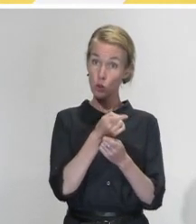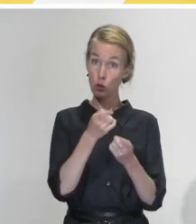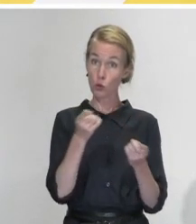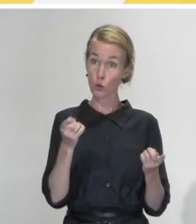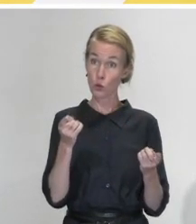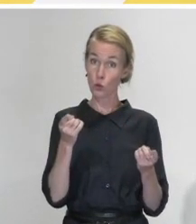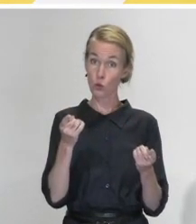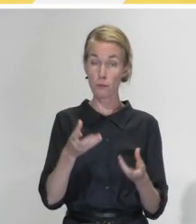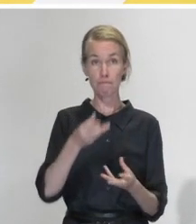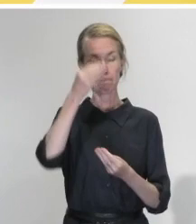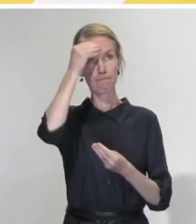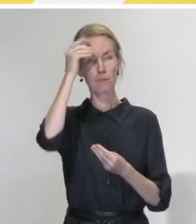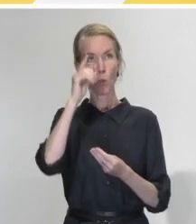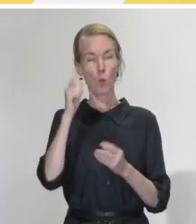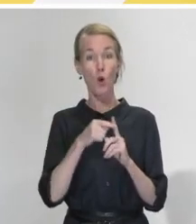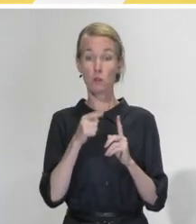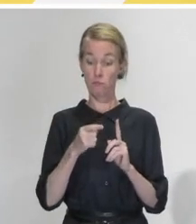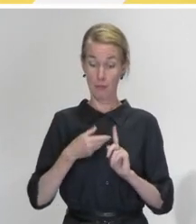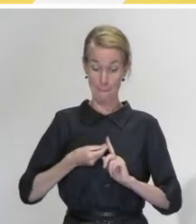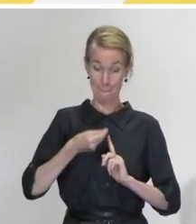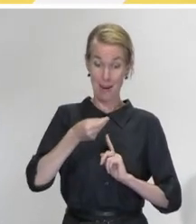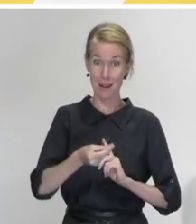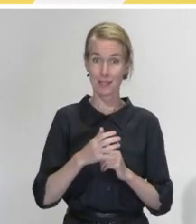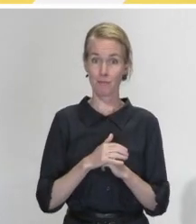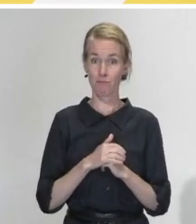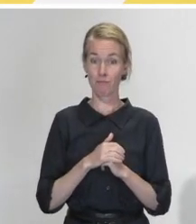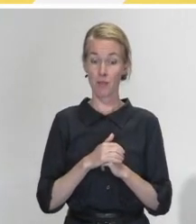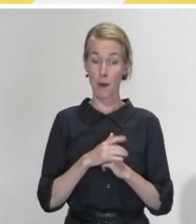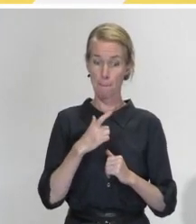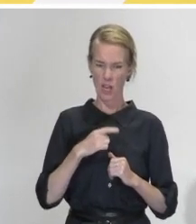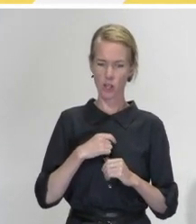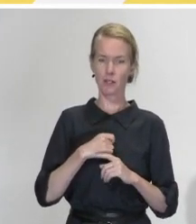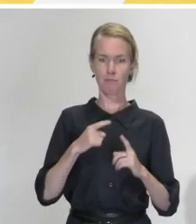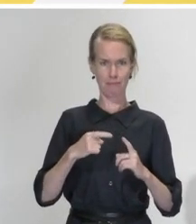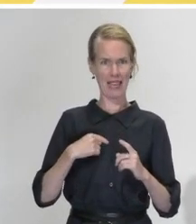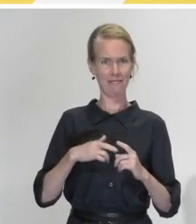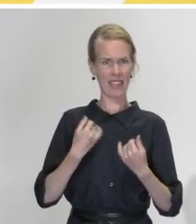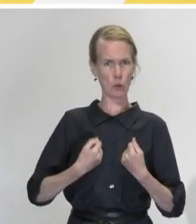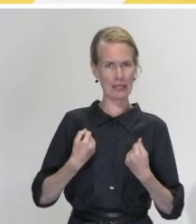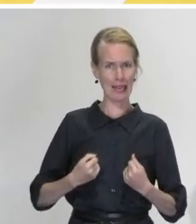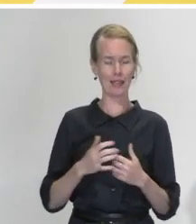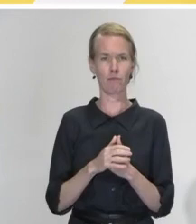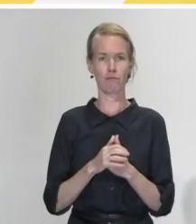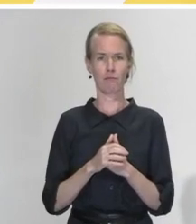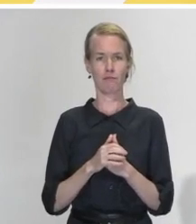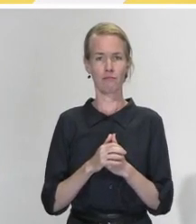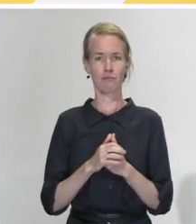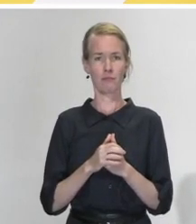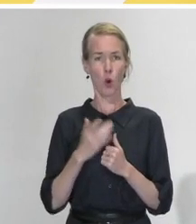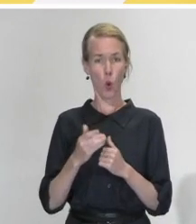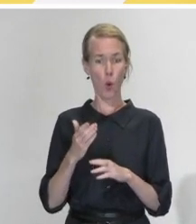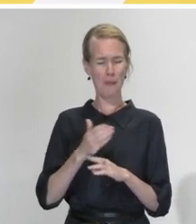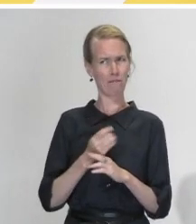the transmission, whether it's symptomatic, pre-symptomatic, or indeed, if possible, asymptomatic, the